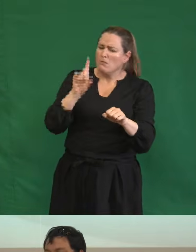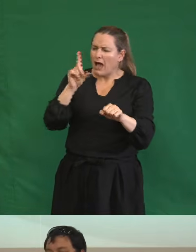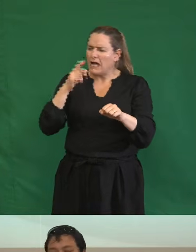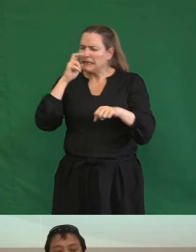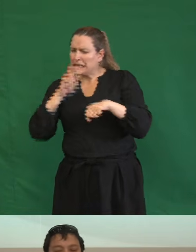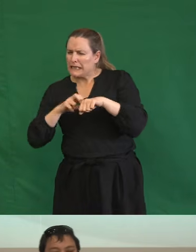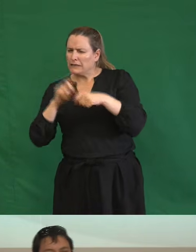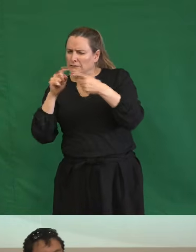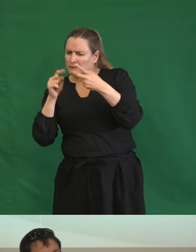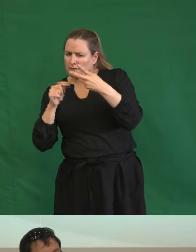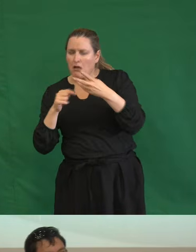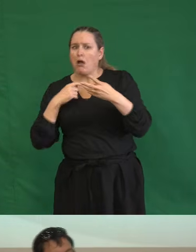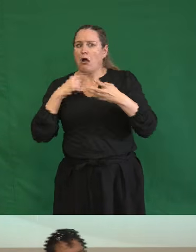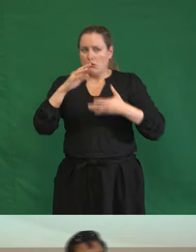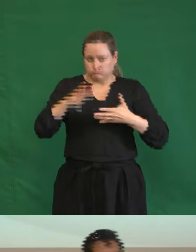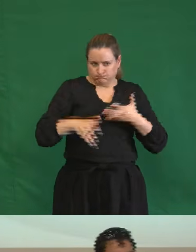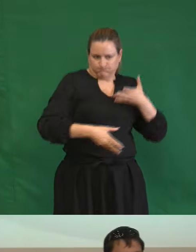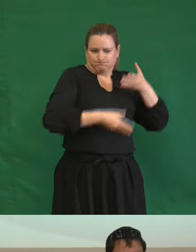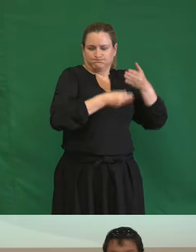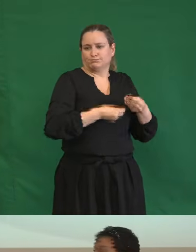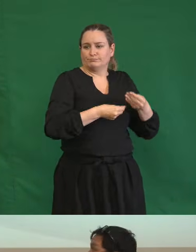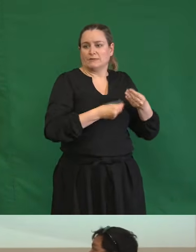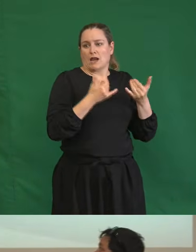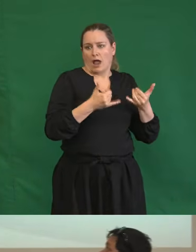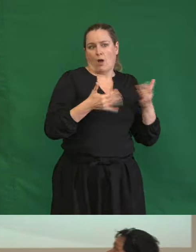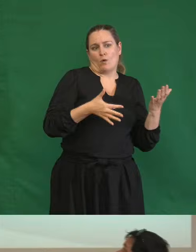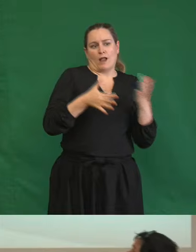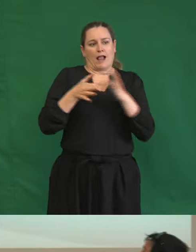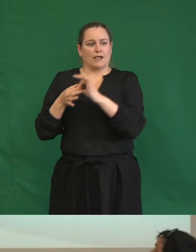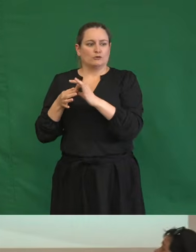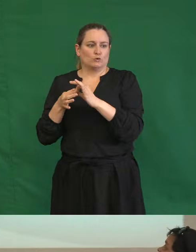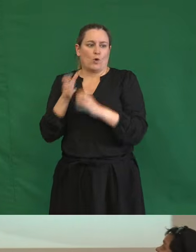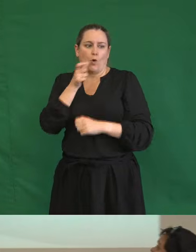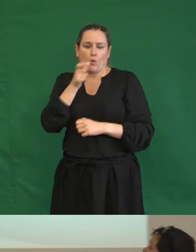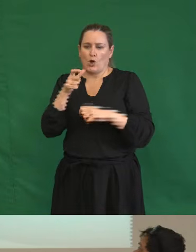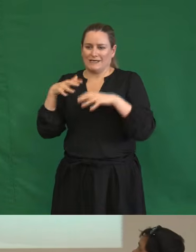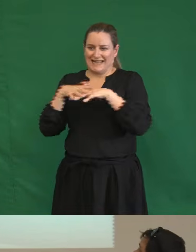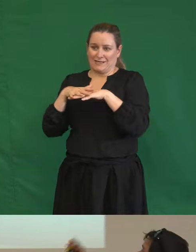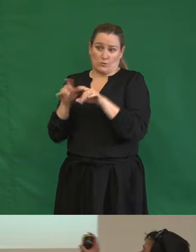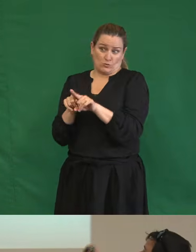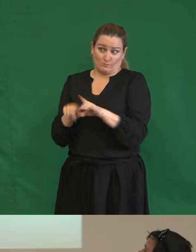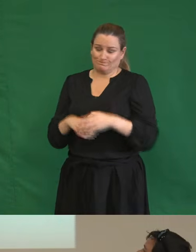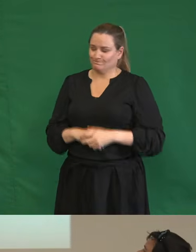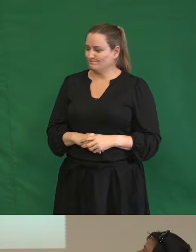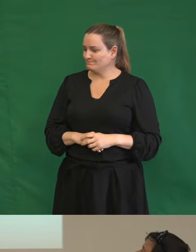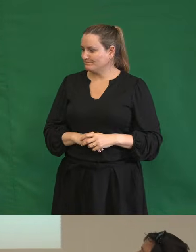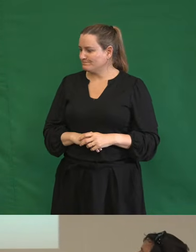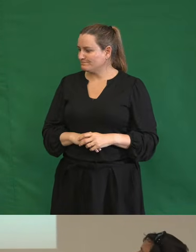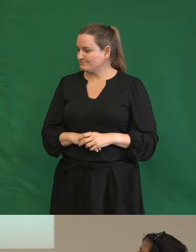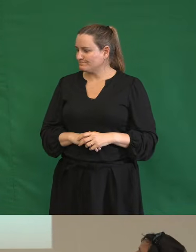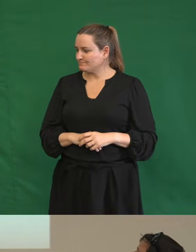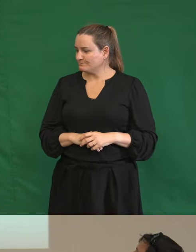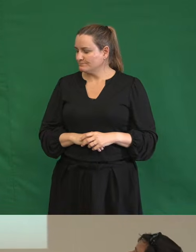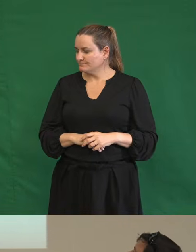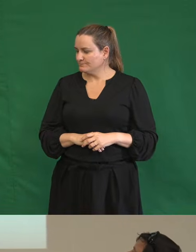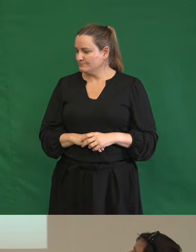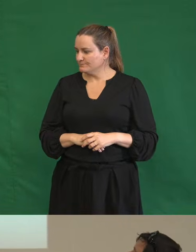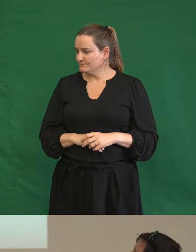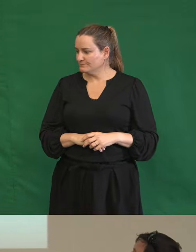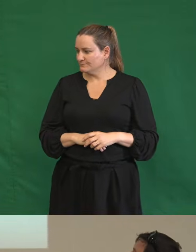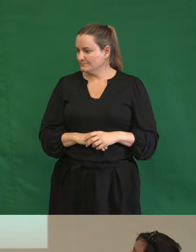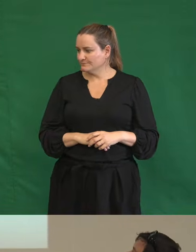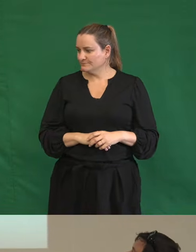elements into the WordNet environment. So that's the basis of what you can do in